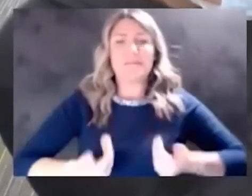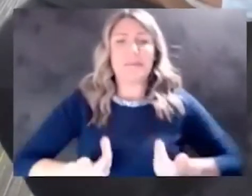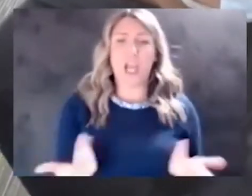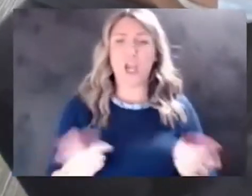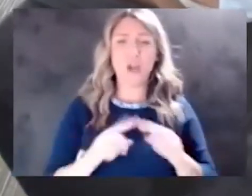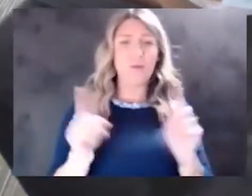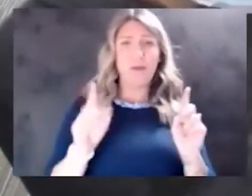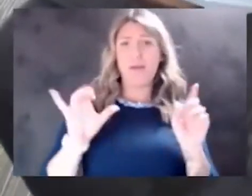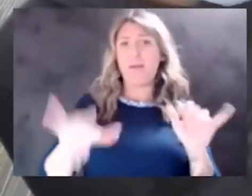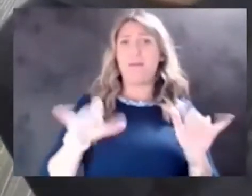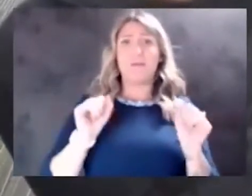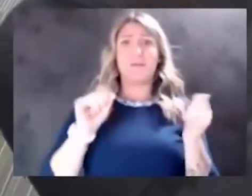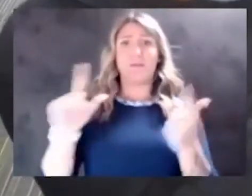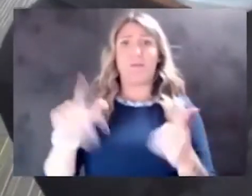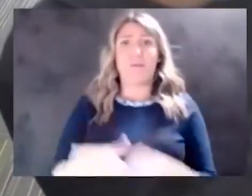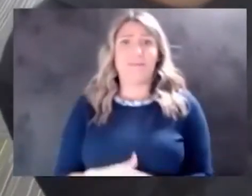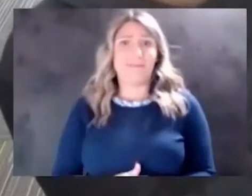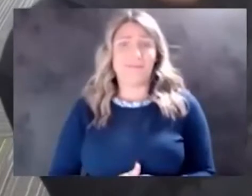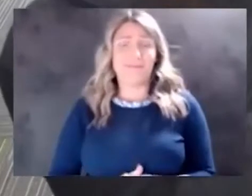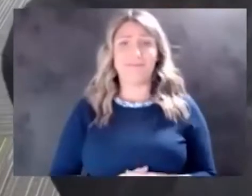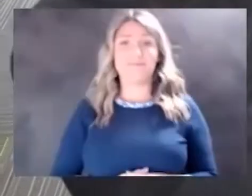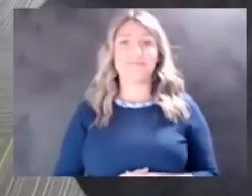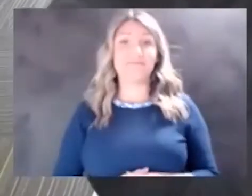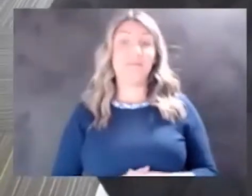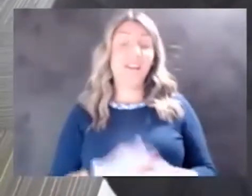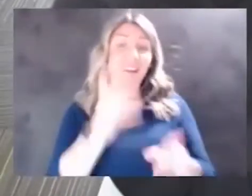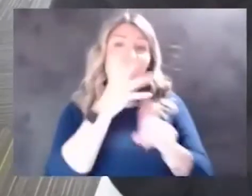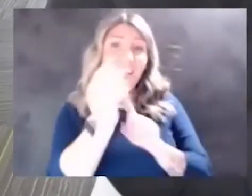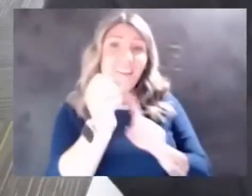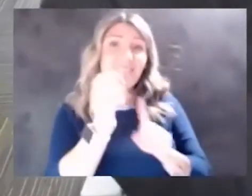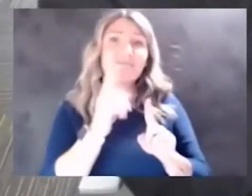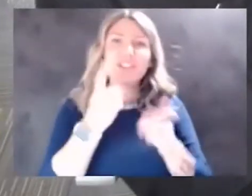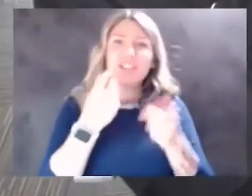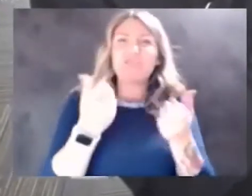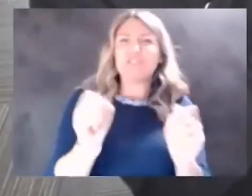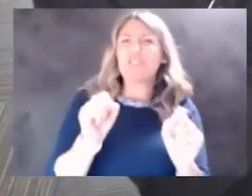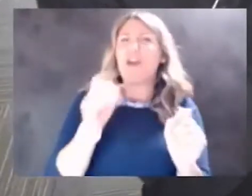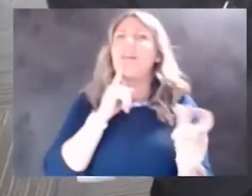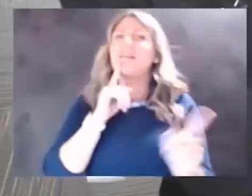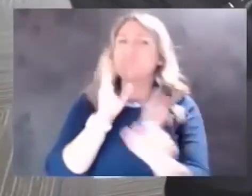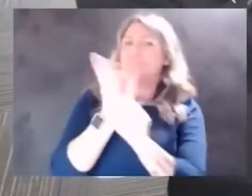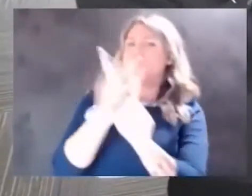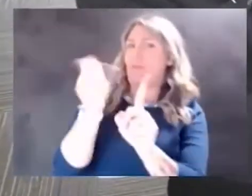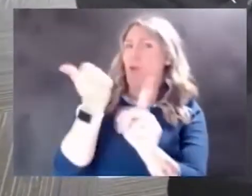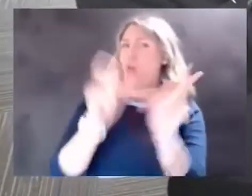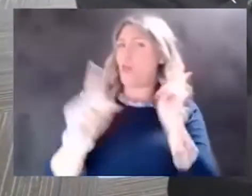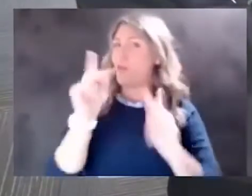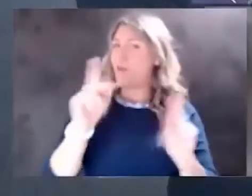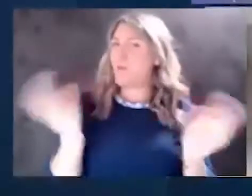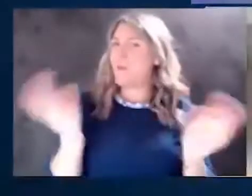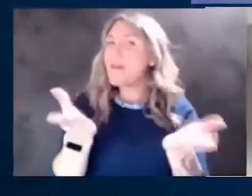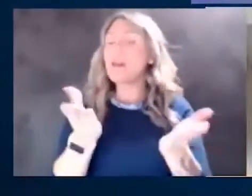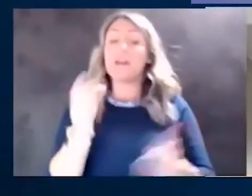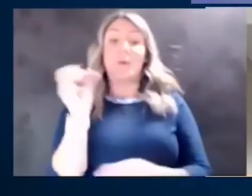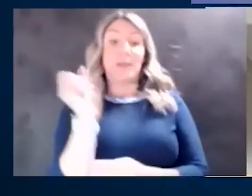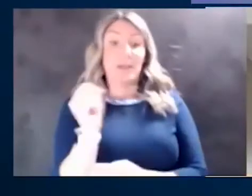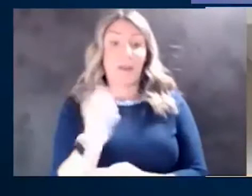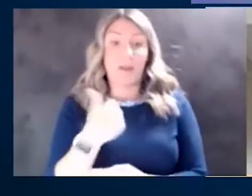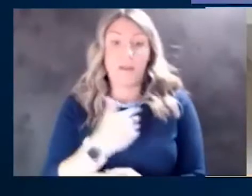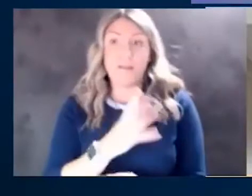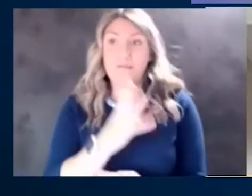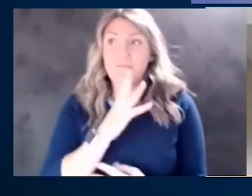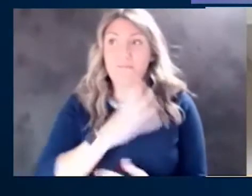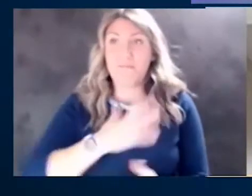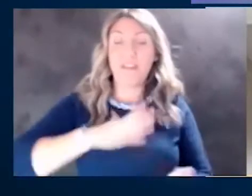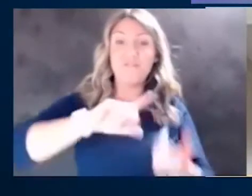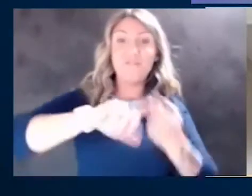it. Awesome. So have you been trying to talk other people into getting the vaccine? Yeah, well, I've been talking to my